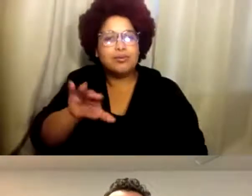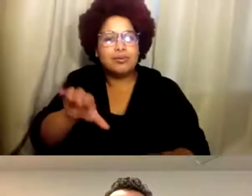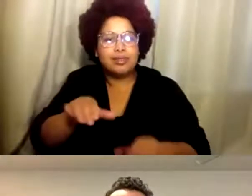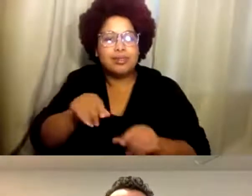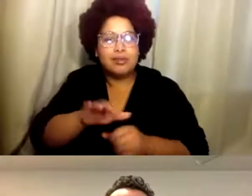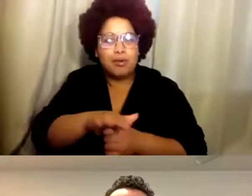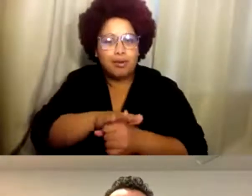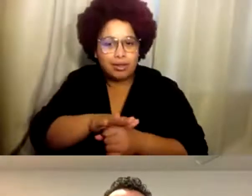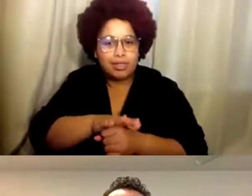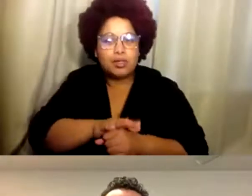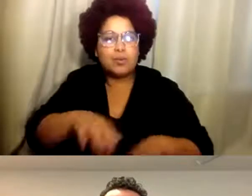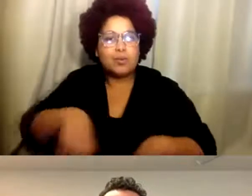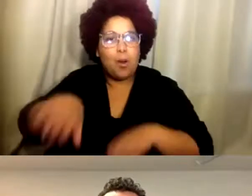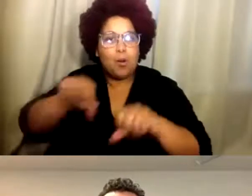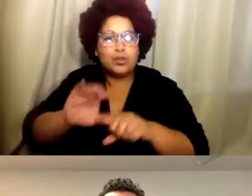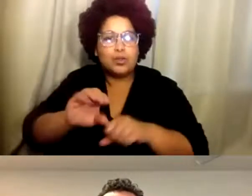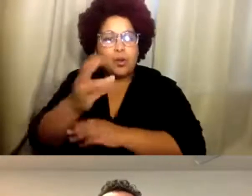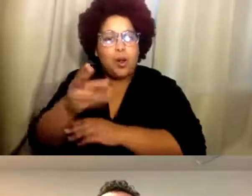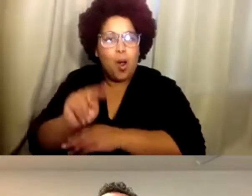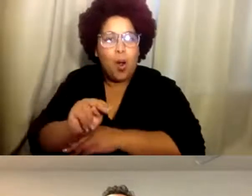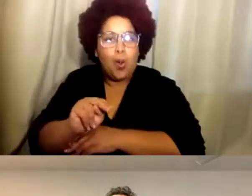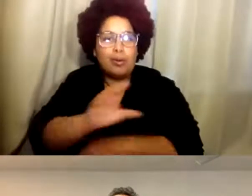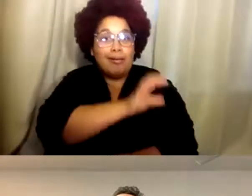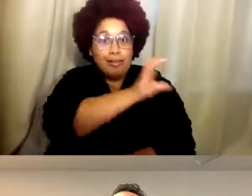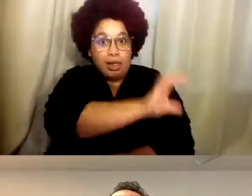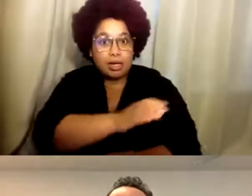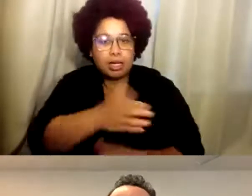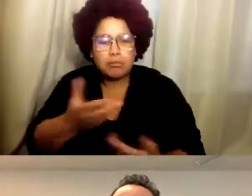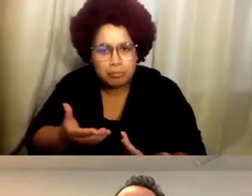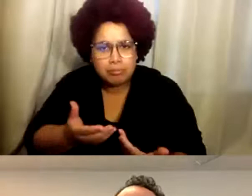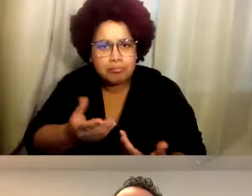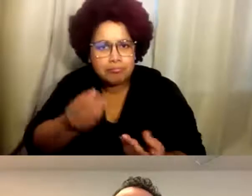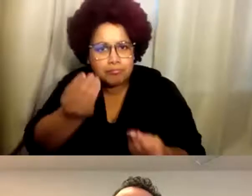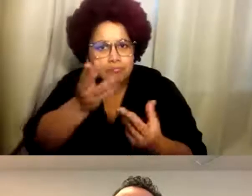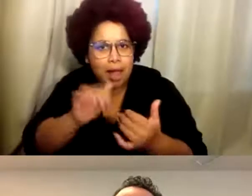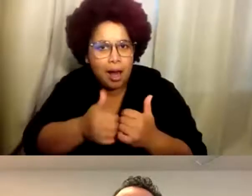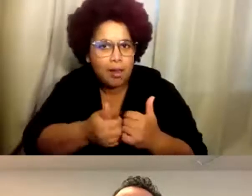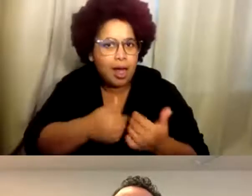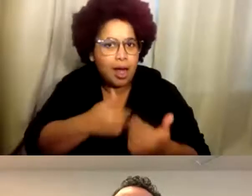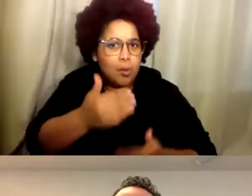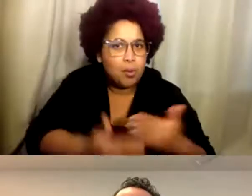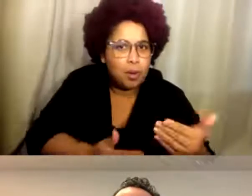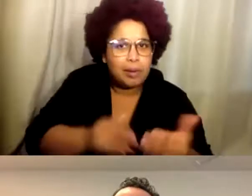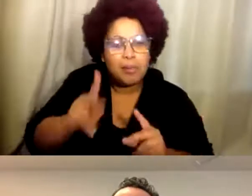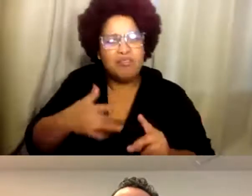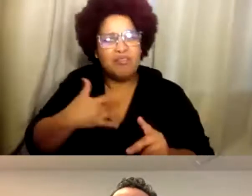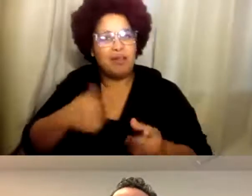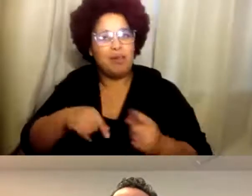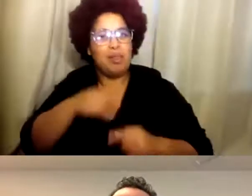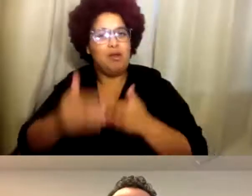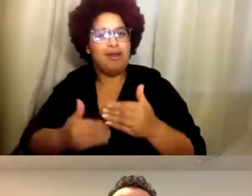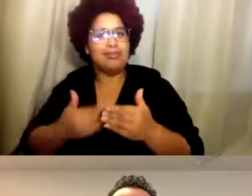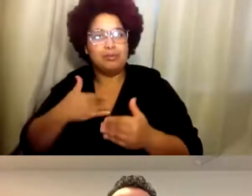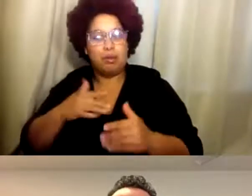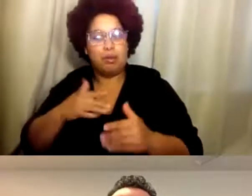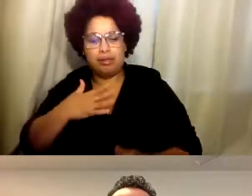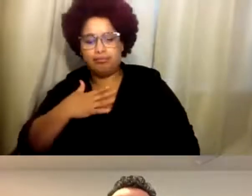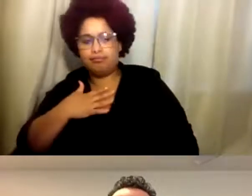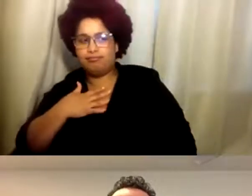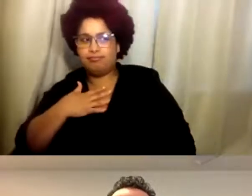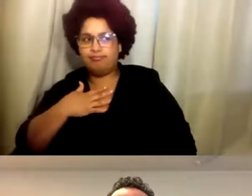talk about how that went and how people felt about that process, and if people had, I'll say, hesitancy, as they came